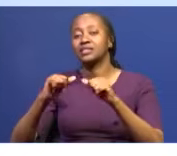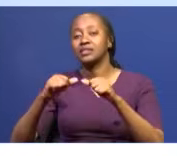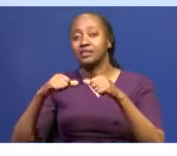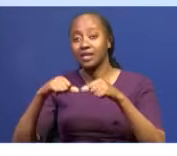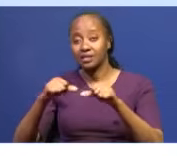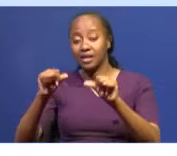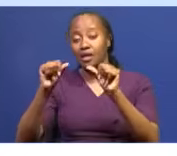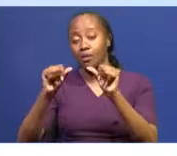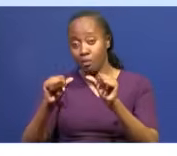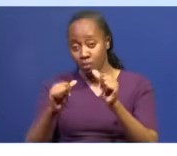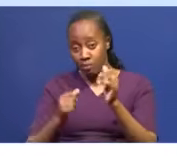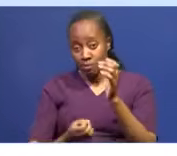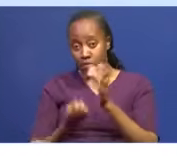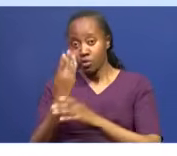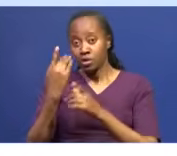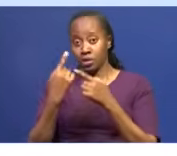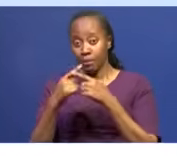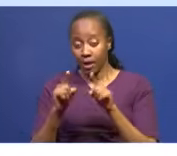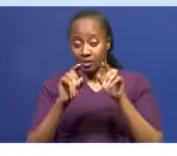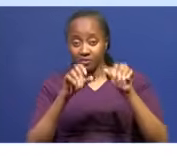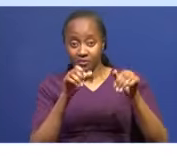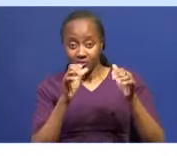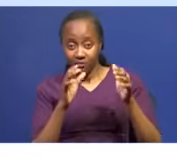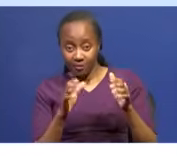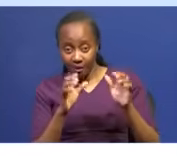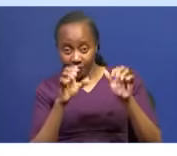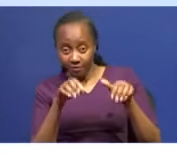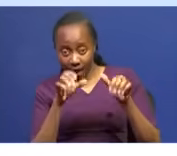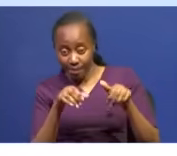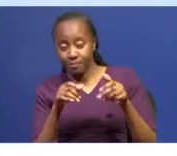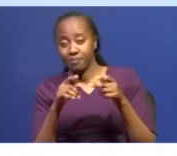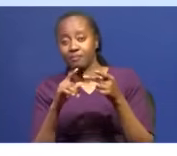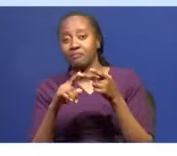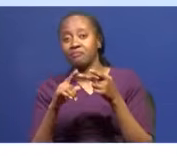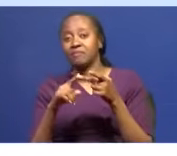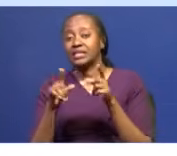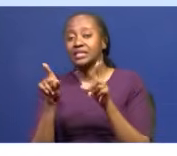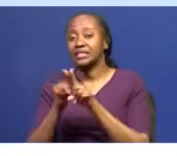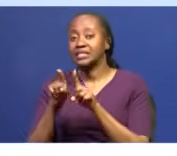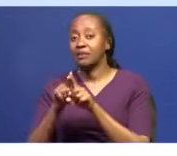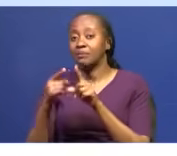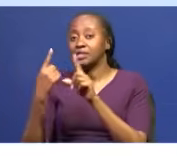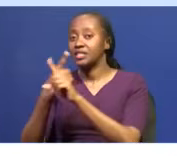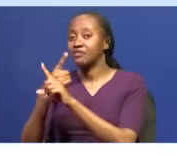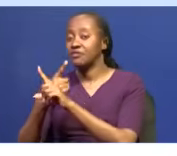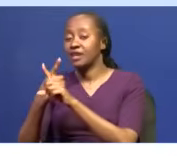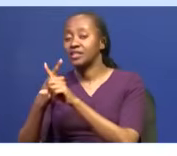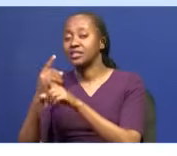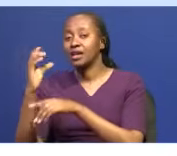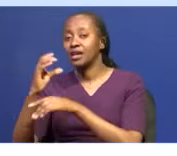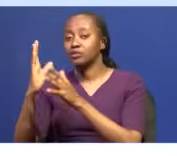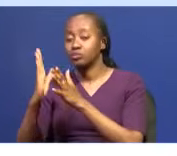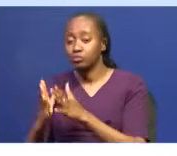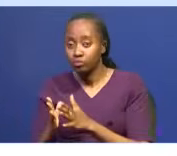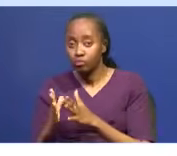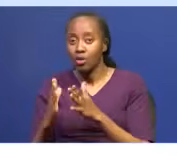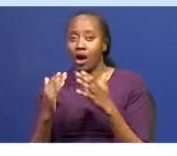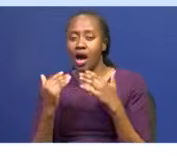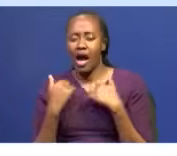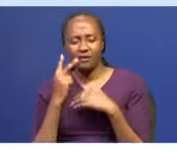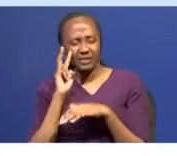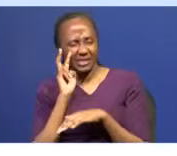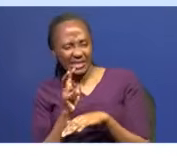leaves the farm and all those actors that go along the value chain until it gets to the table, and that's where you find a lot of